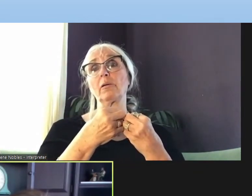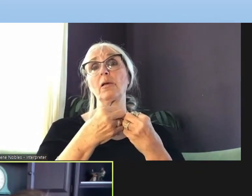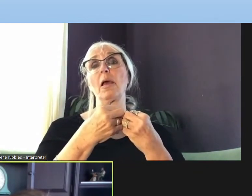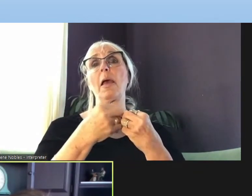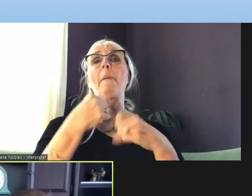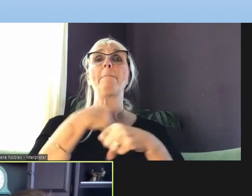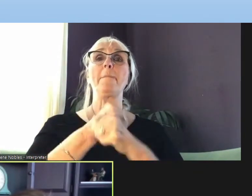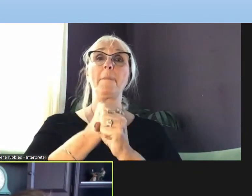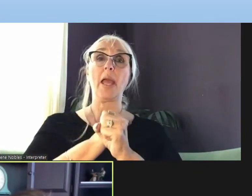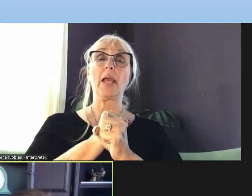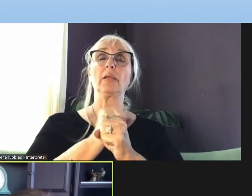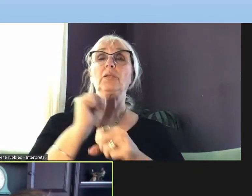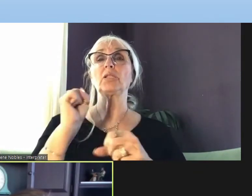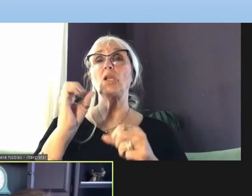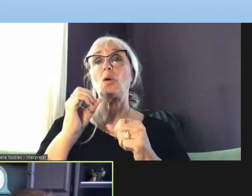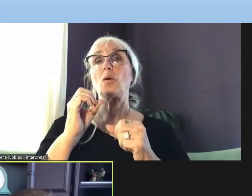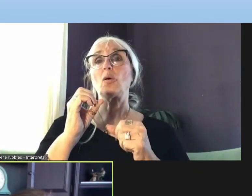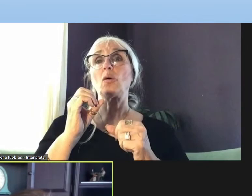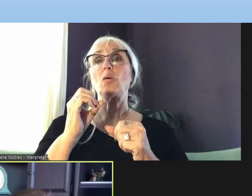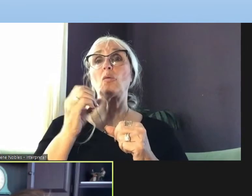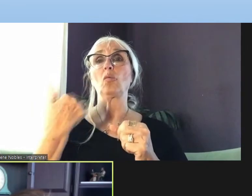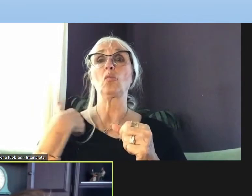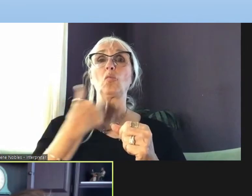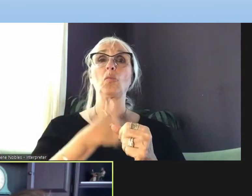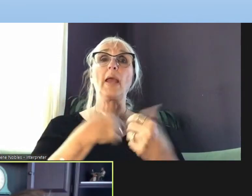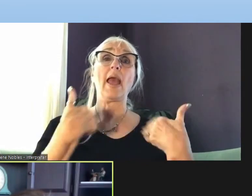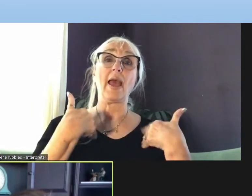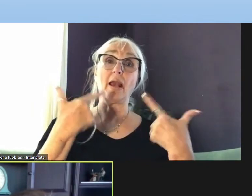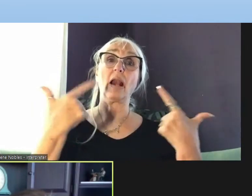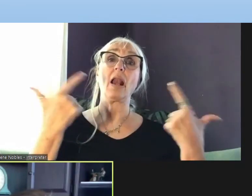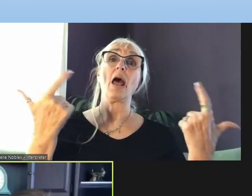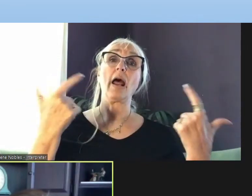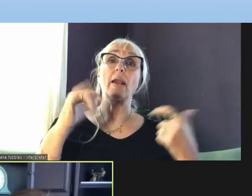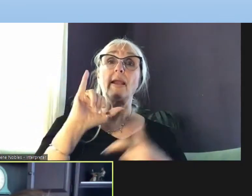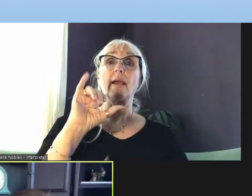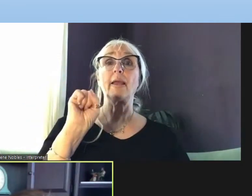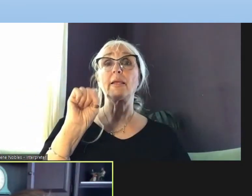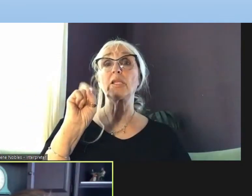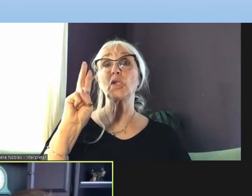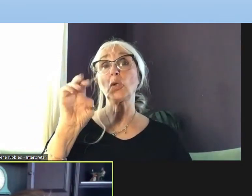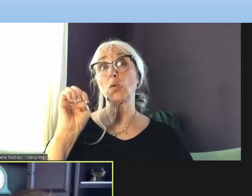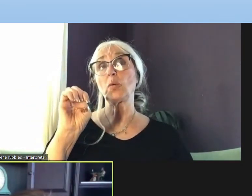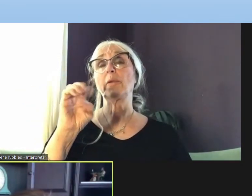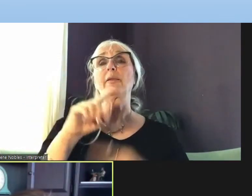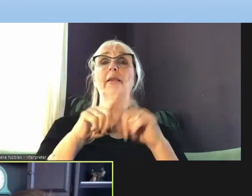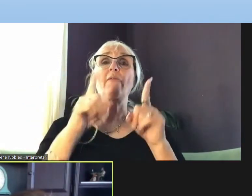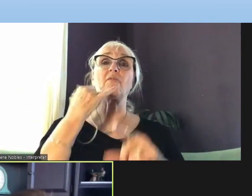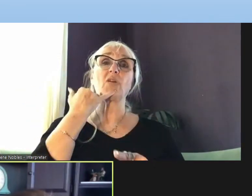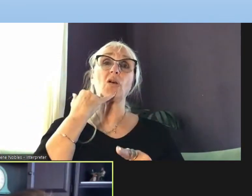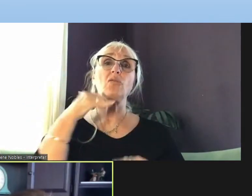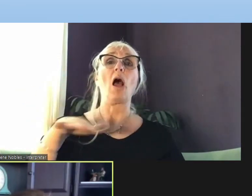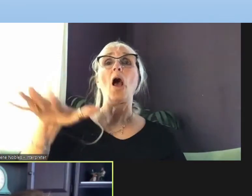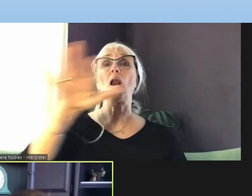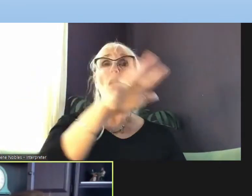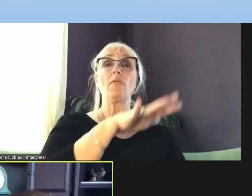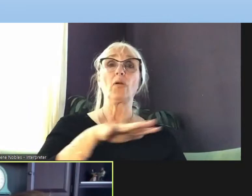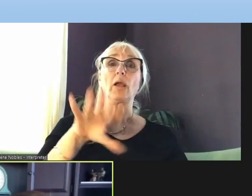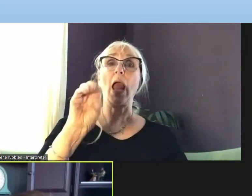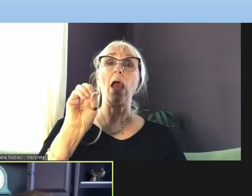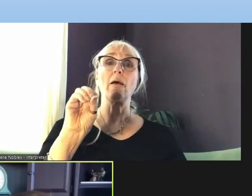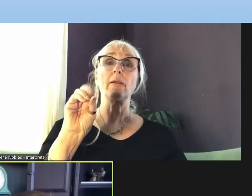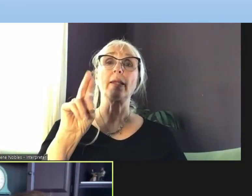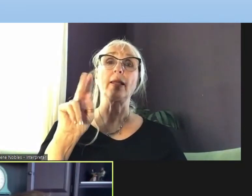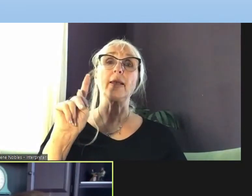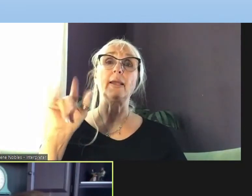manufactured, and we were having a lot of issues with various phones around the county, so we felt like they were due for